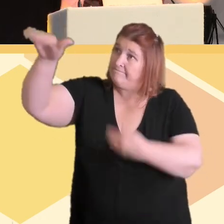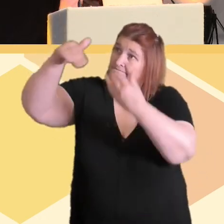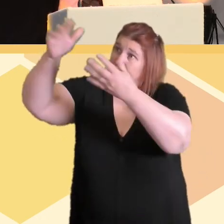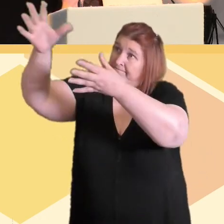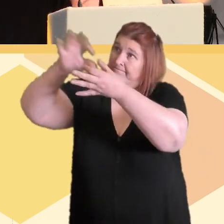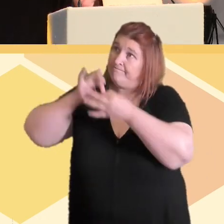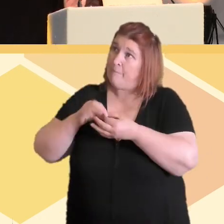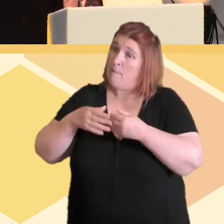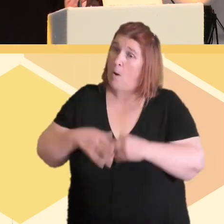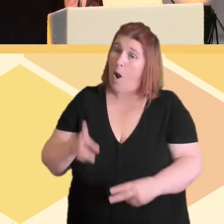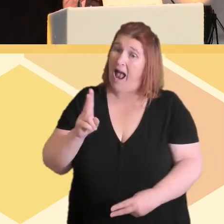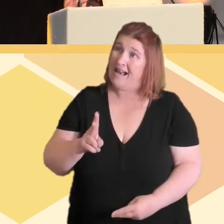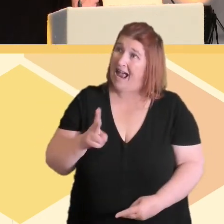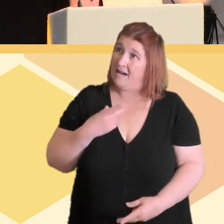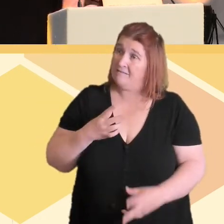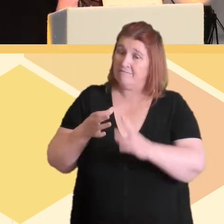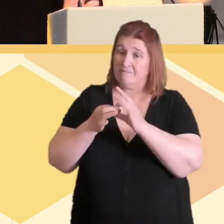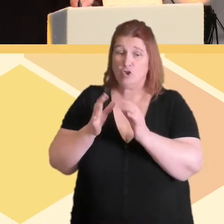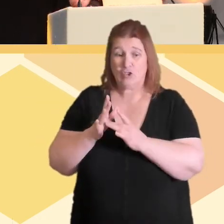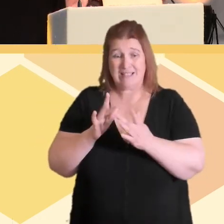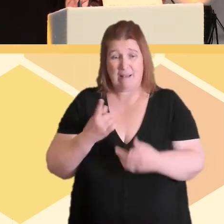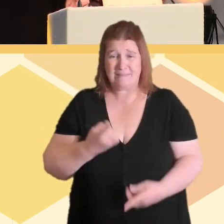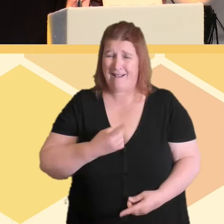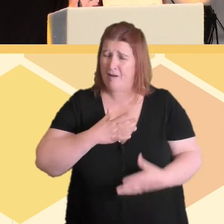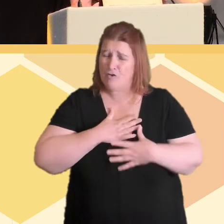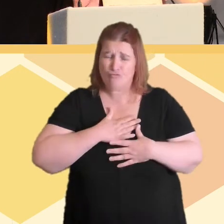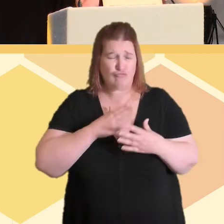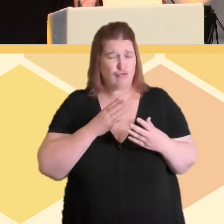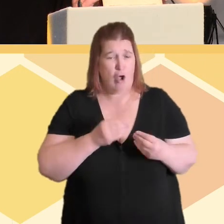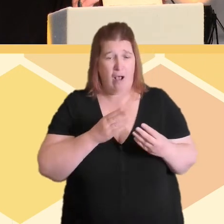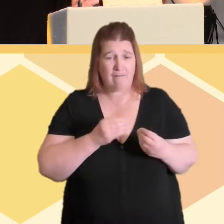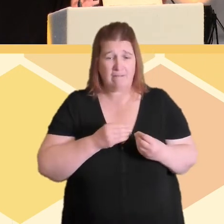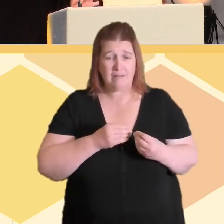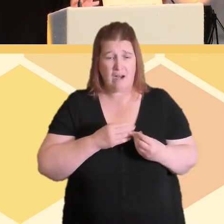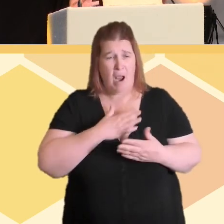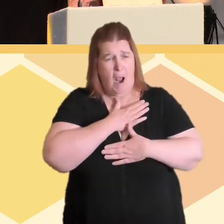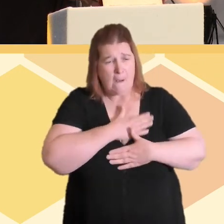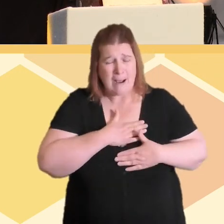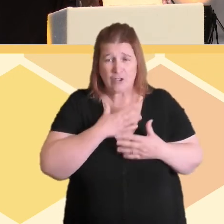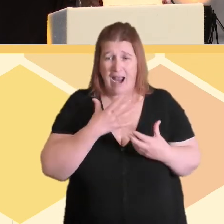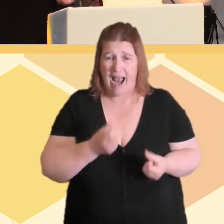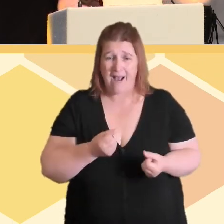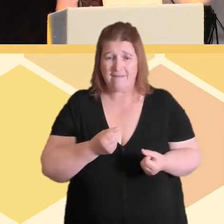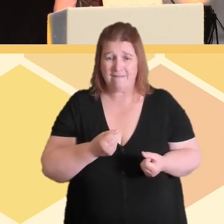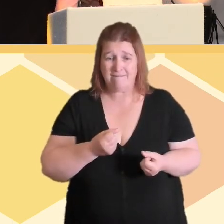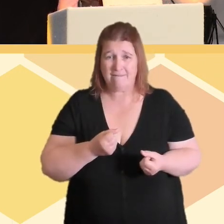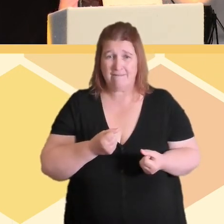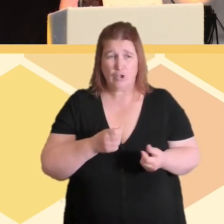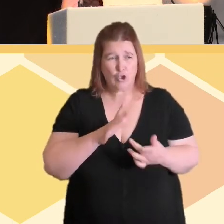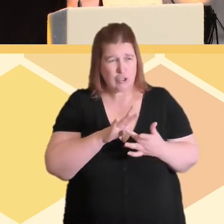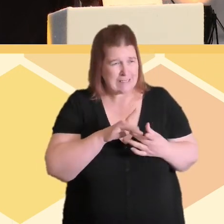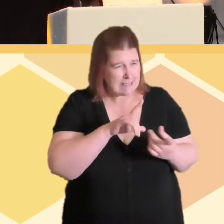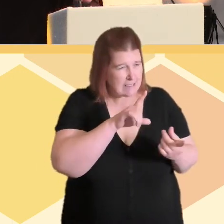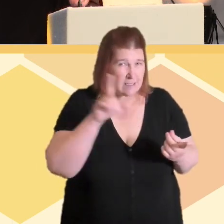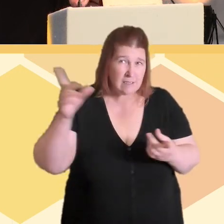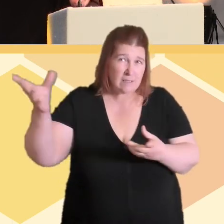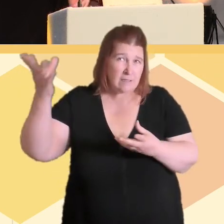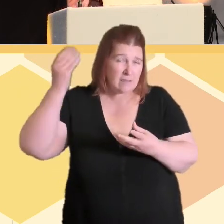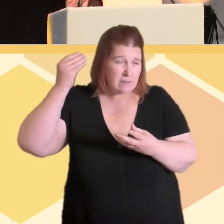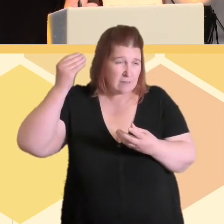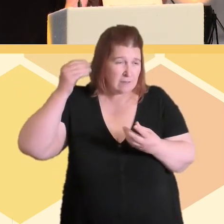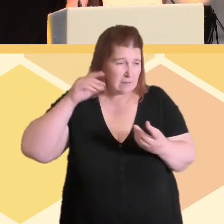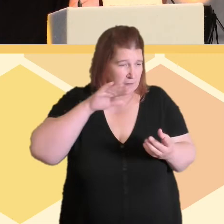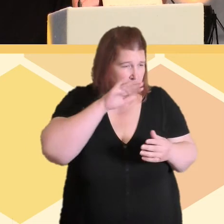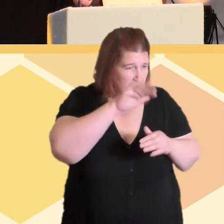can see. Jesus possessed a soft heart which was capable of being moved by compassion, ears which could hear from heaven, a second pair